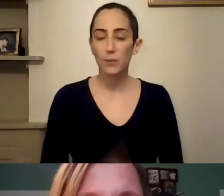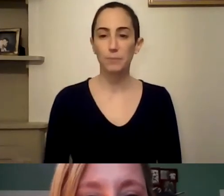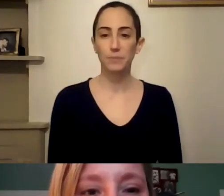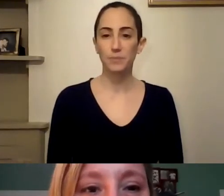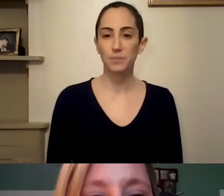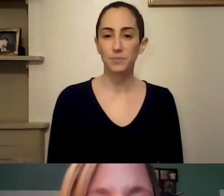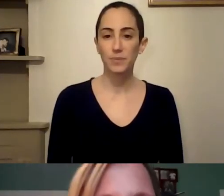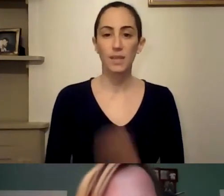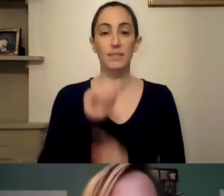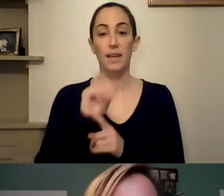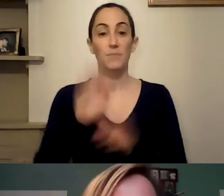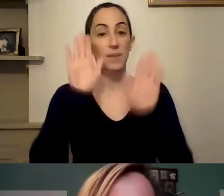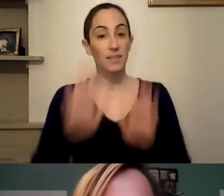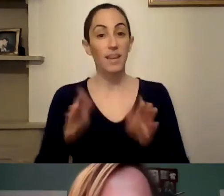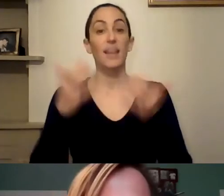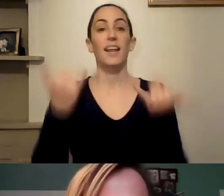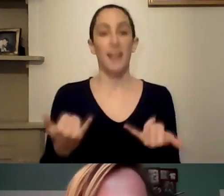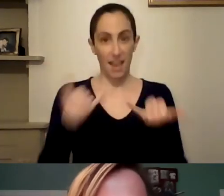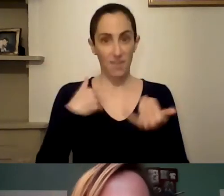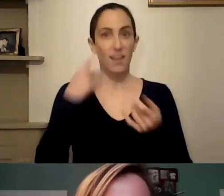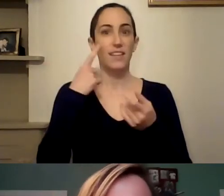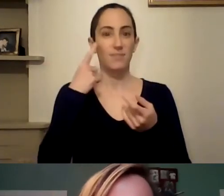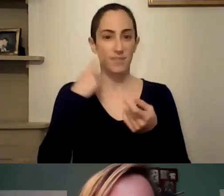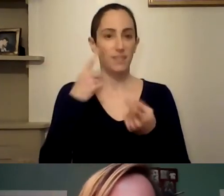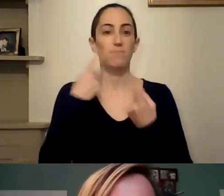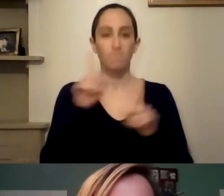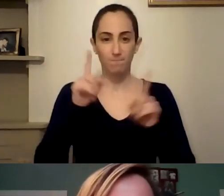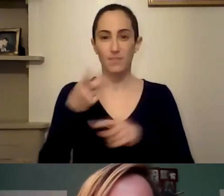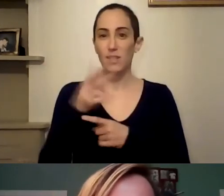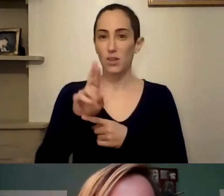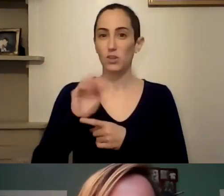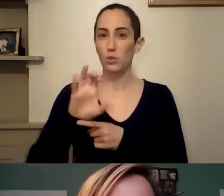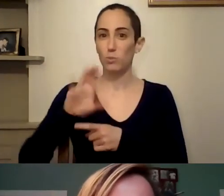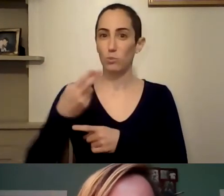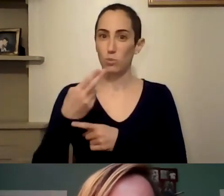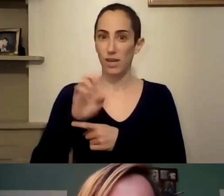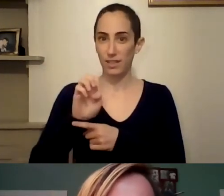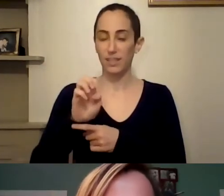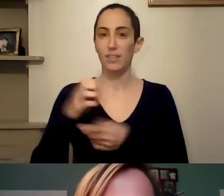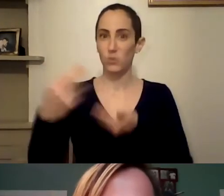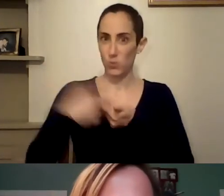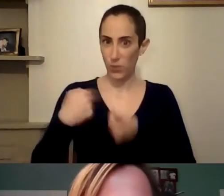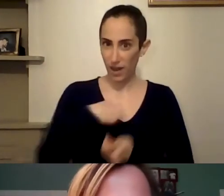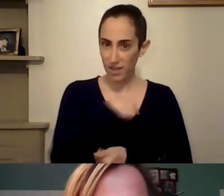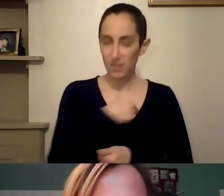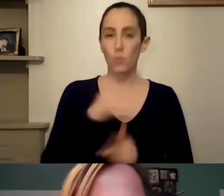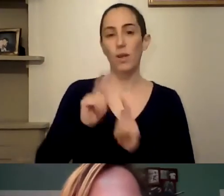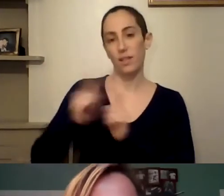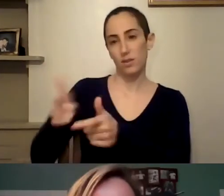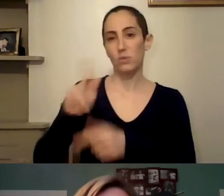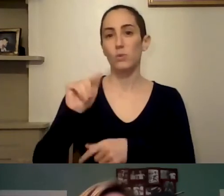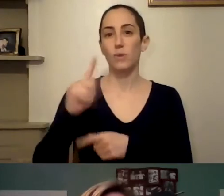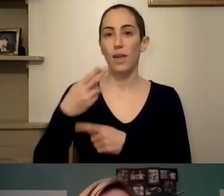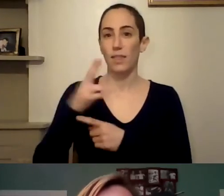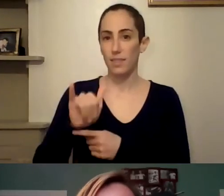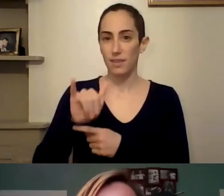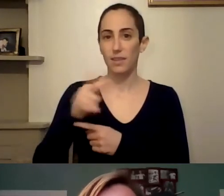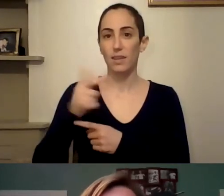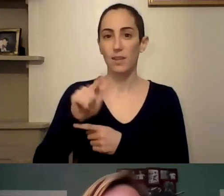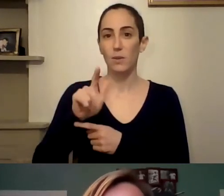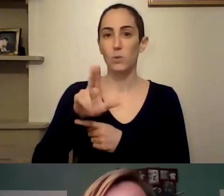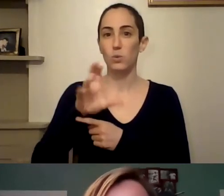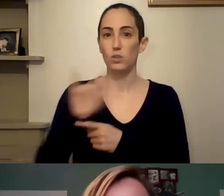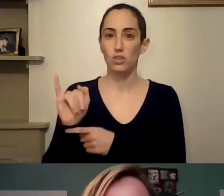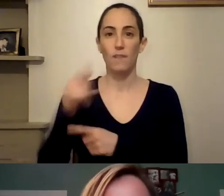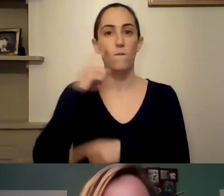Excellent. Well, I think we are now joined by Dr. Branch, so I'm going to turn it over to Kathy Gallucci to do an introduction. So